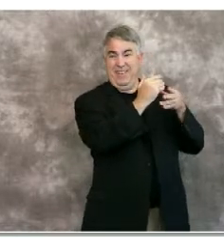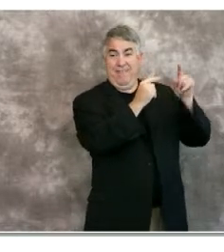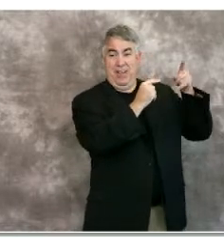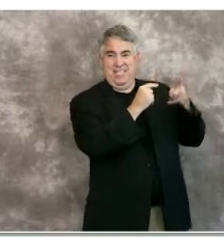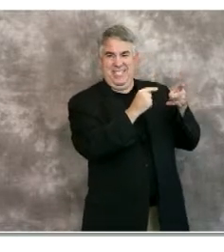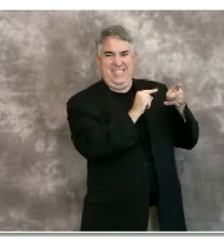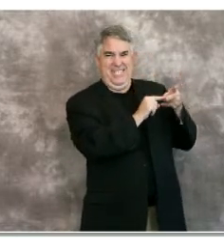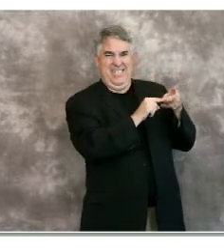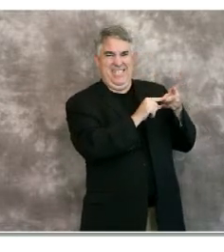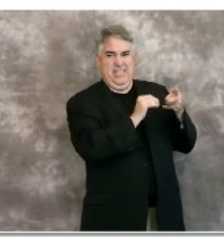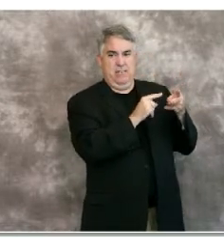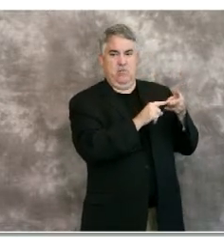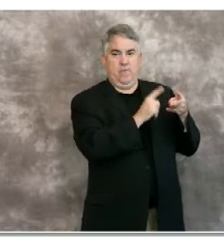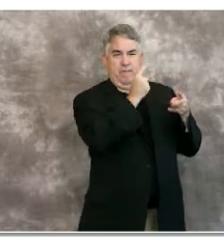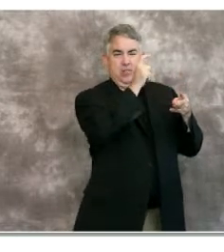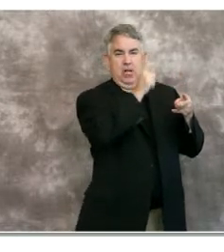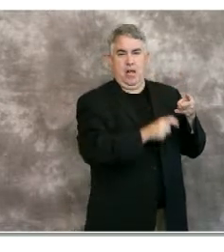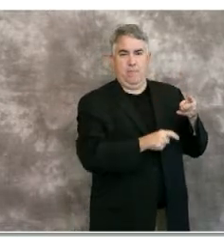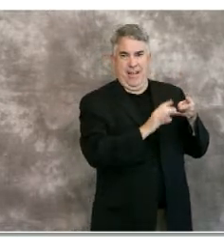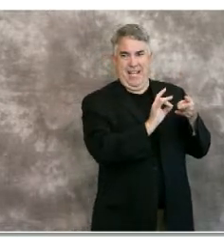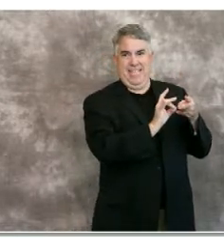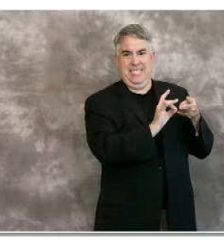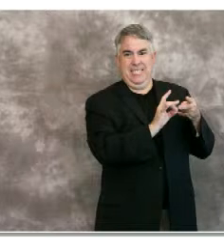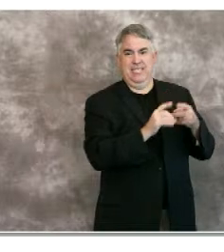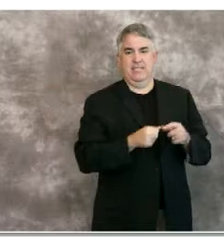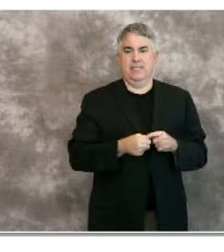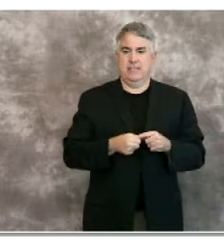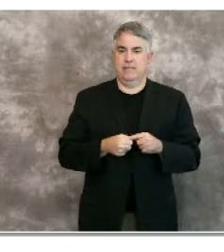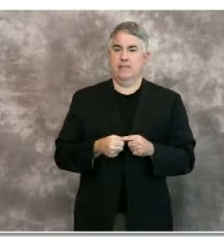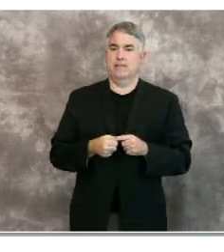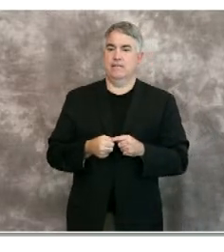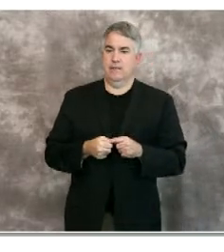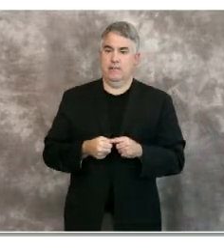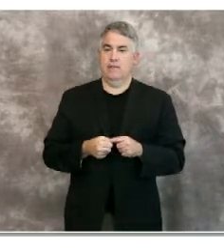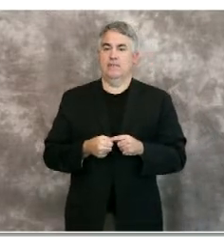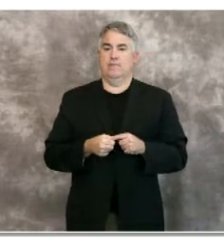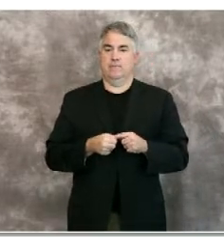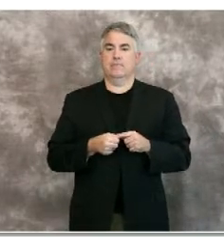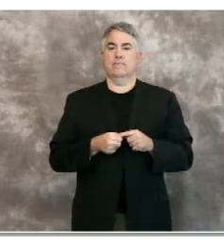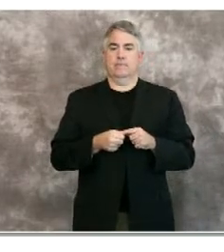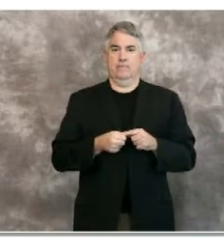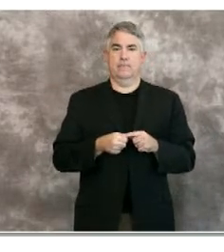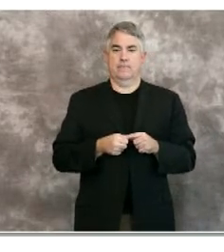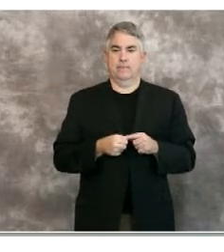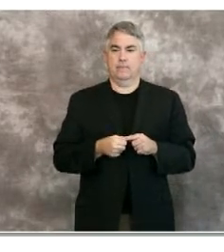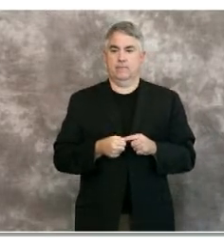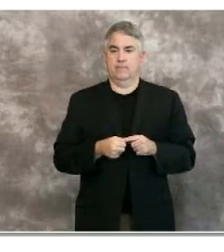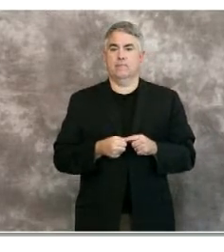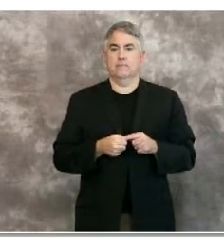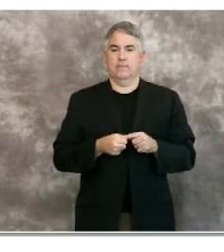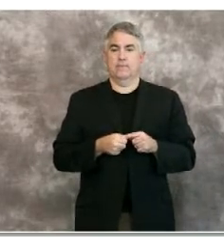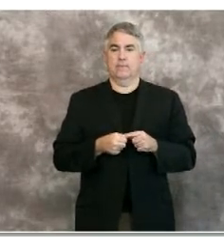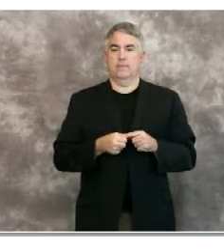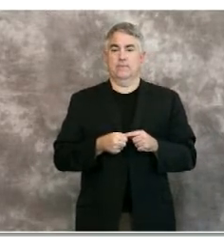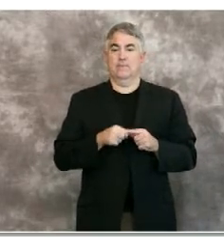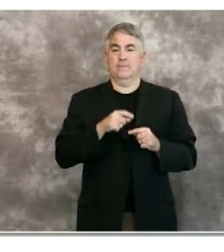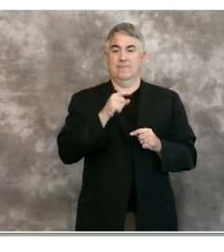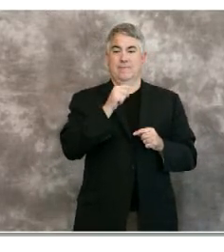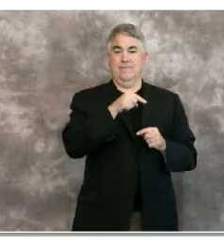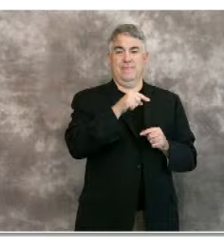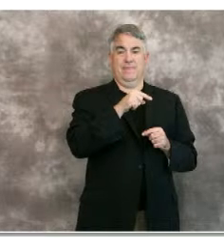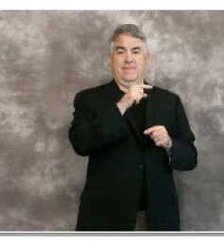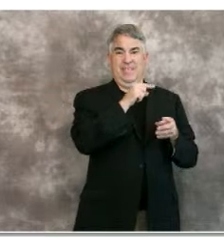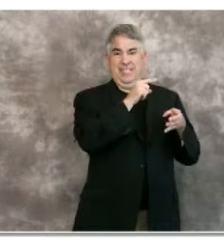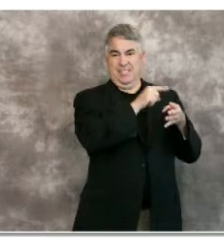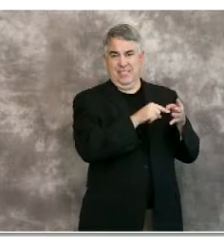slide that is framed in the red box. The trigger is if 7 or more